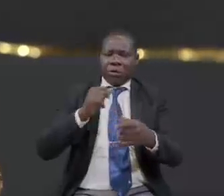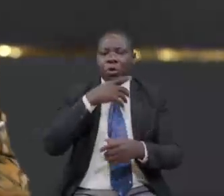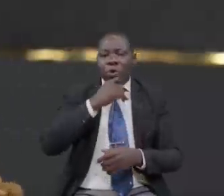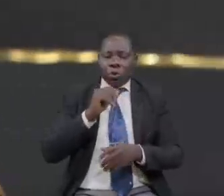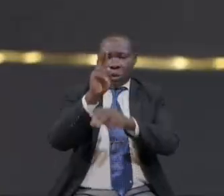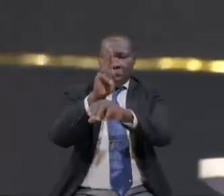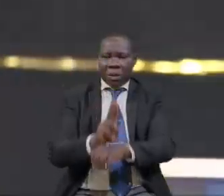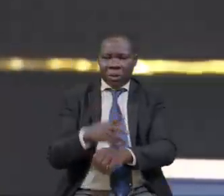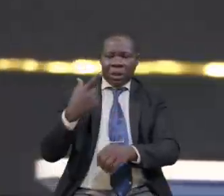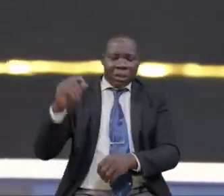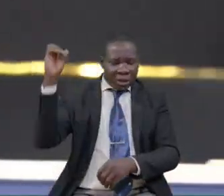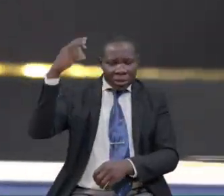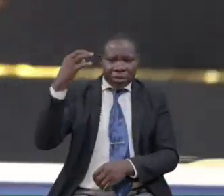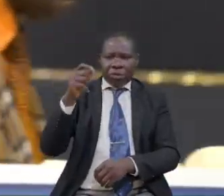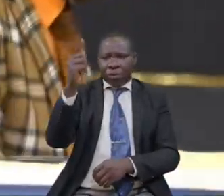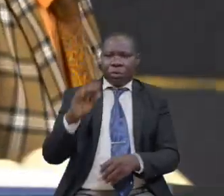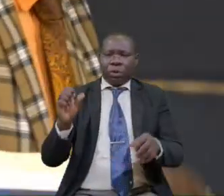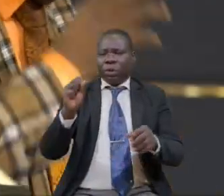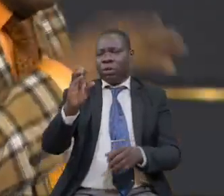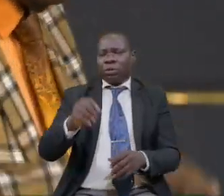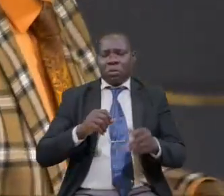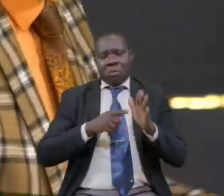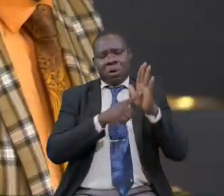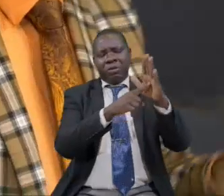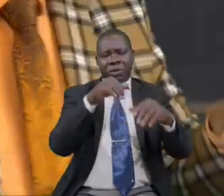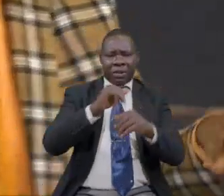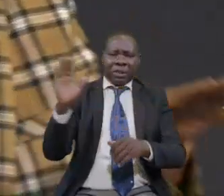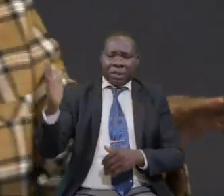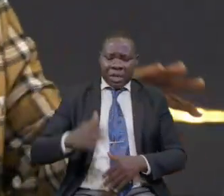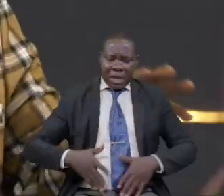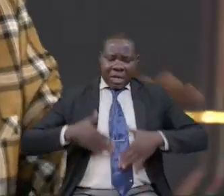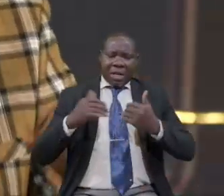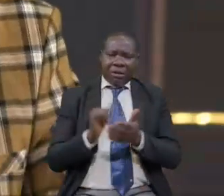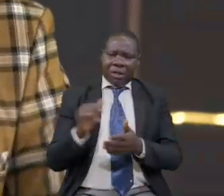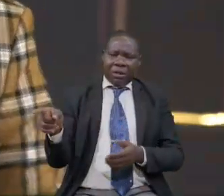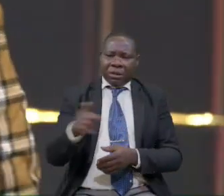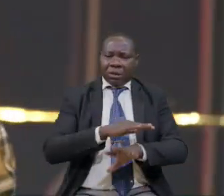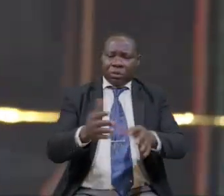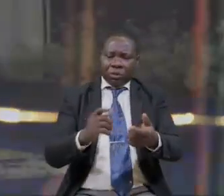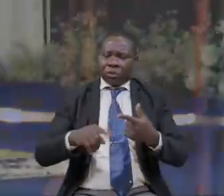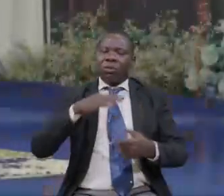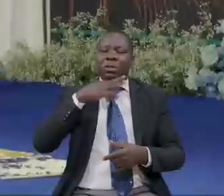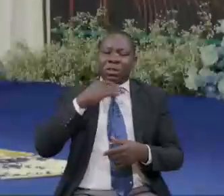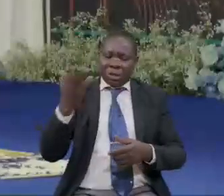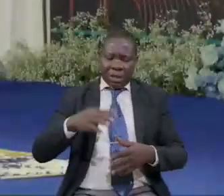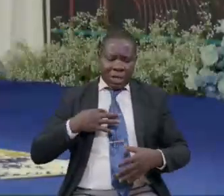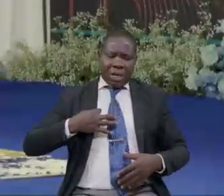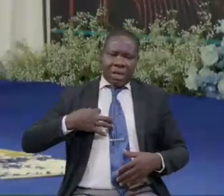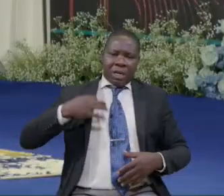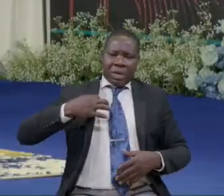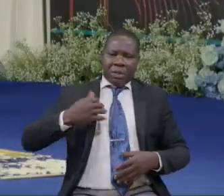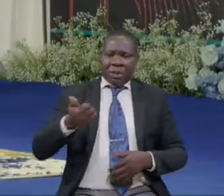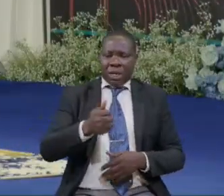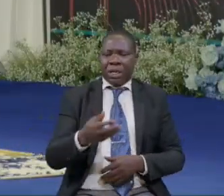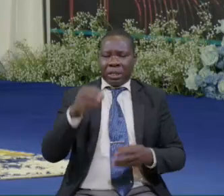so manifested in their lives that they didn't go to soil their garments anymore. And I